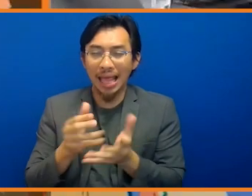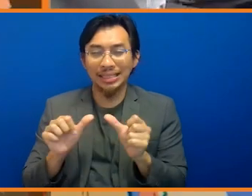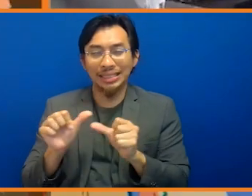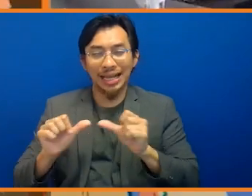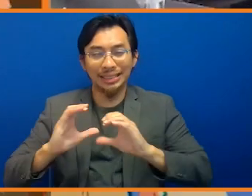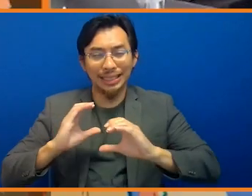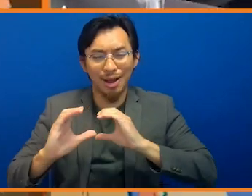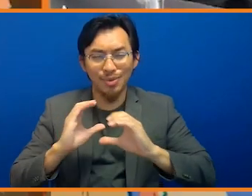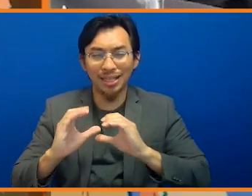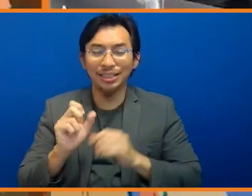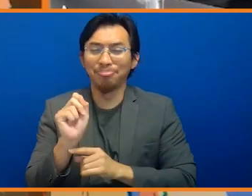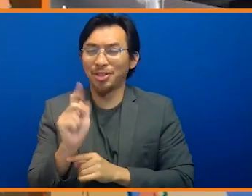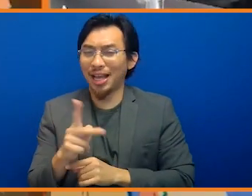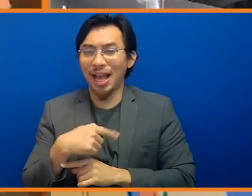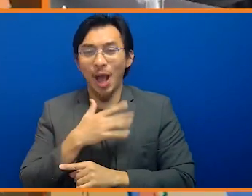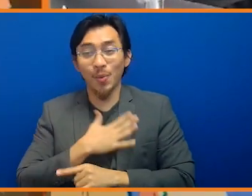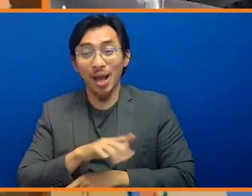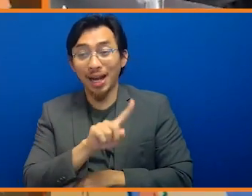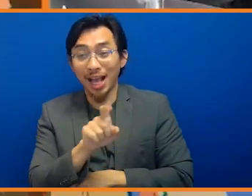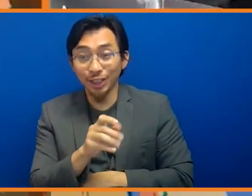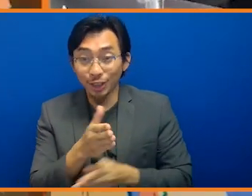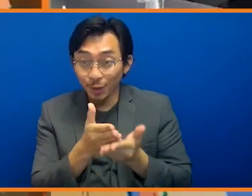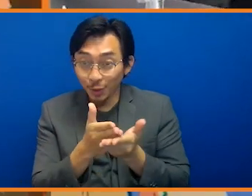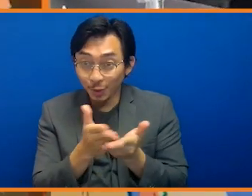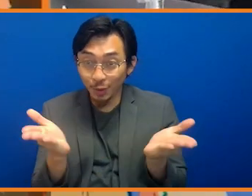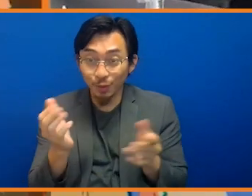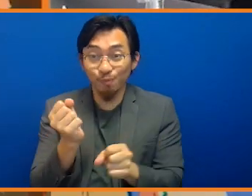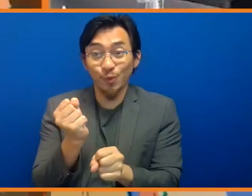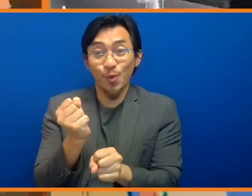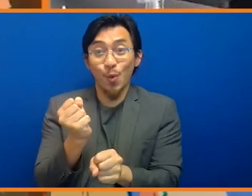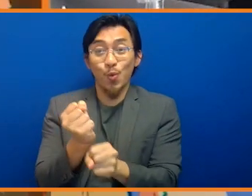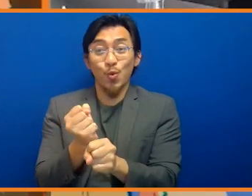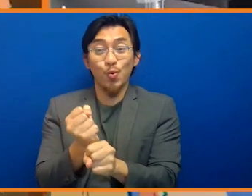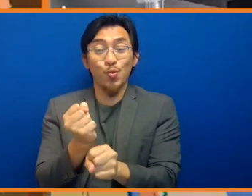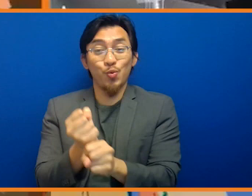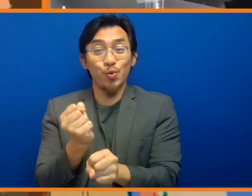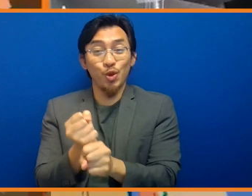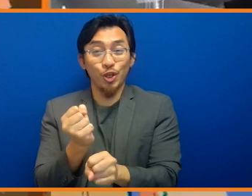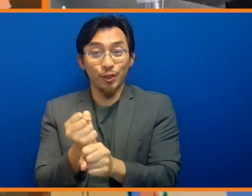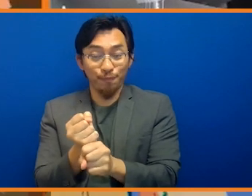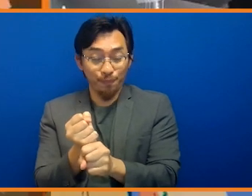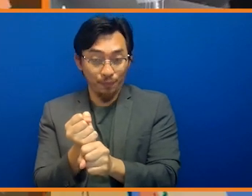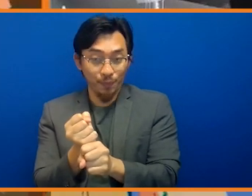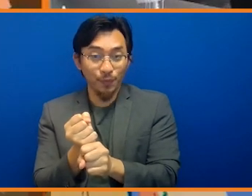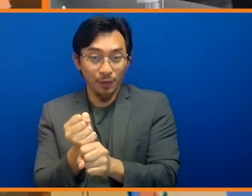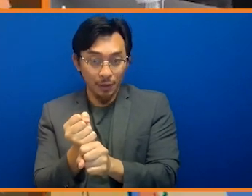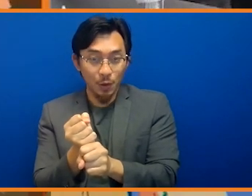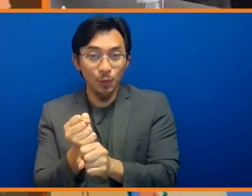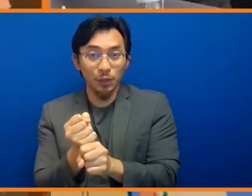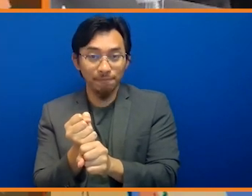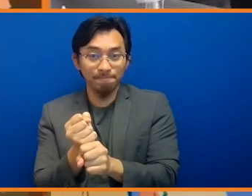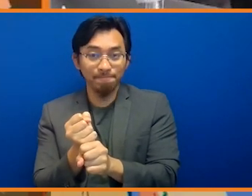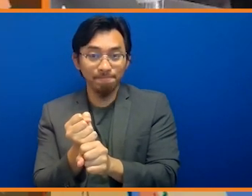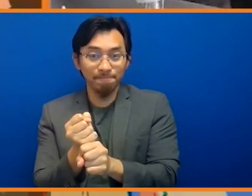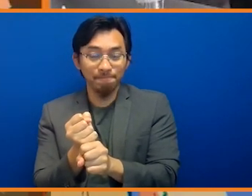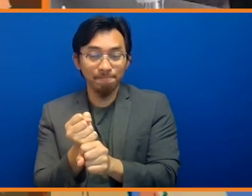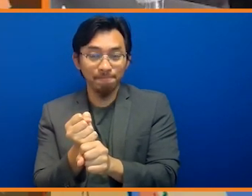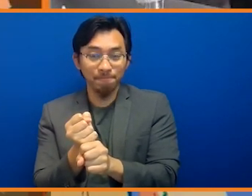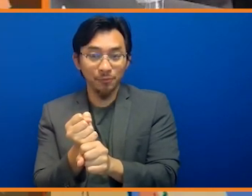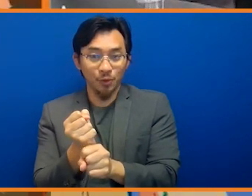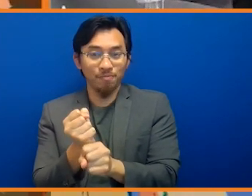But okay, so I won't ask how you guys working on